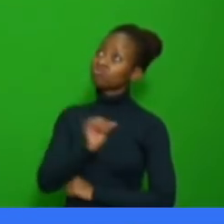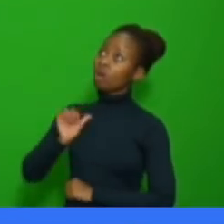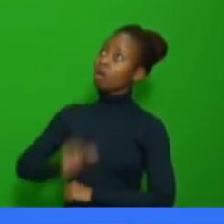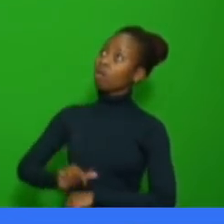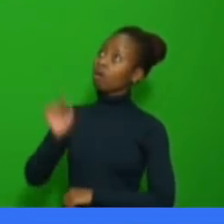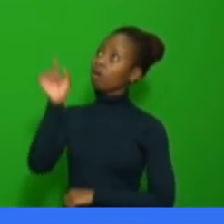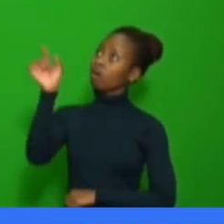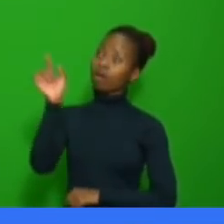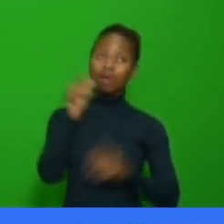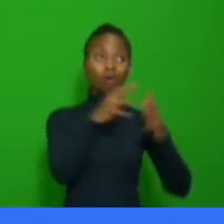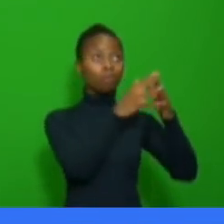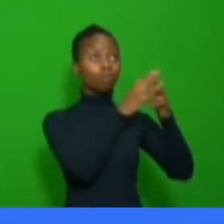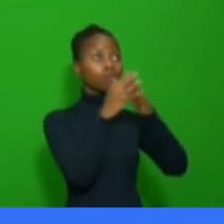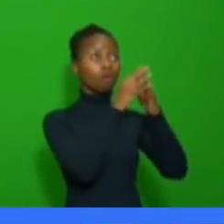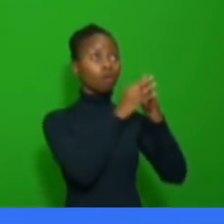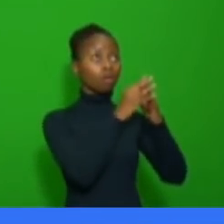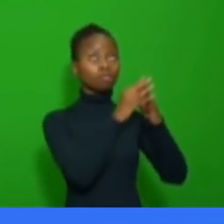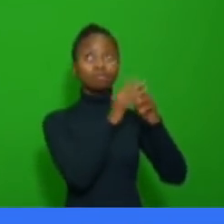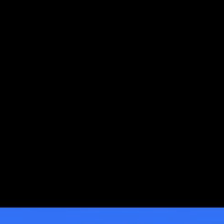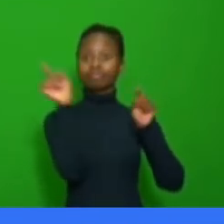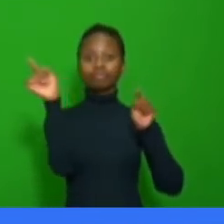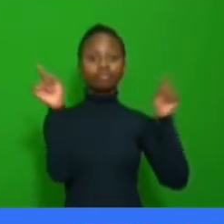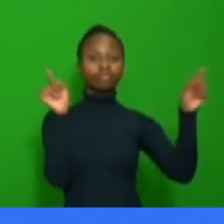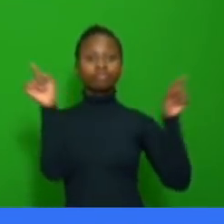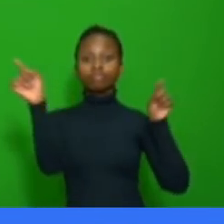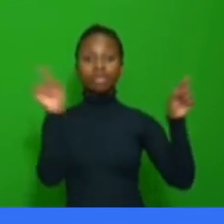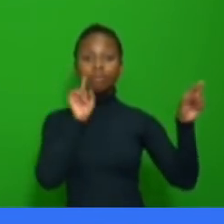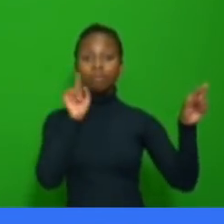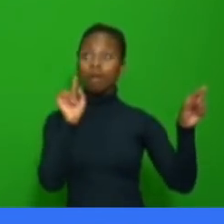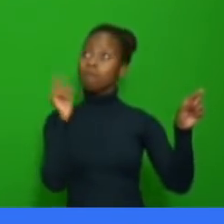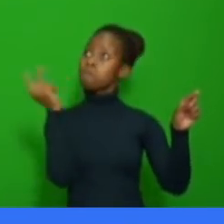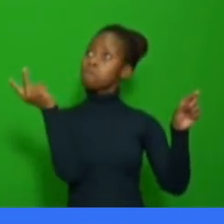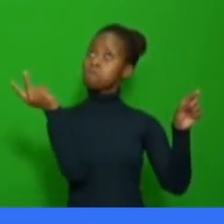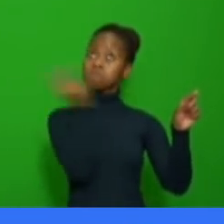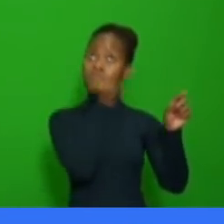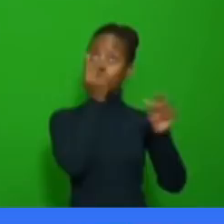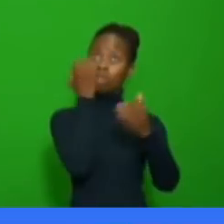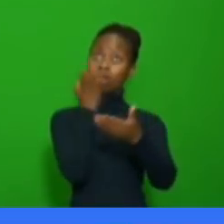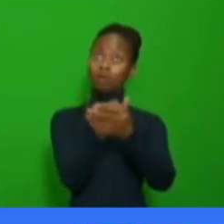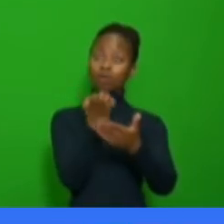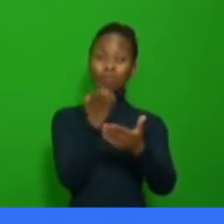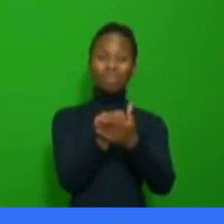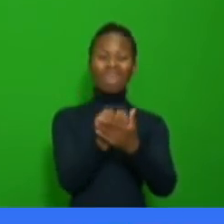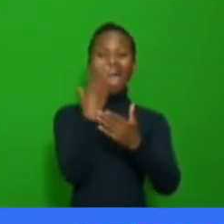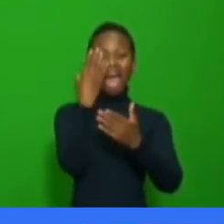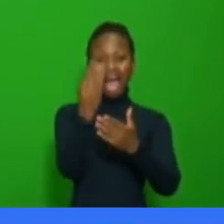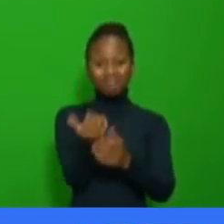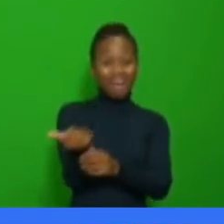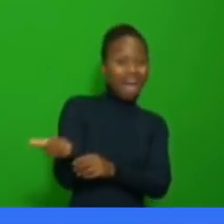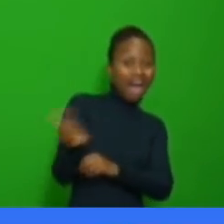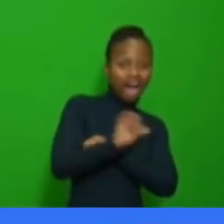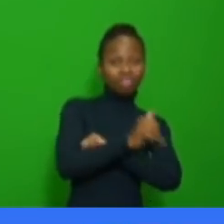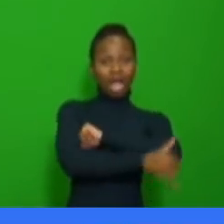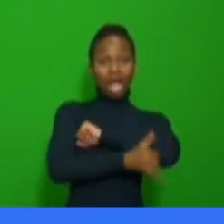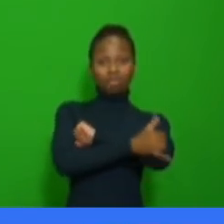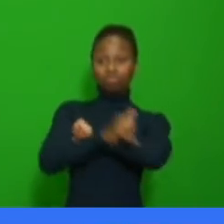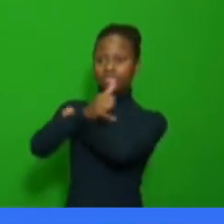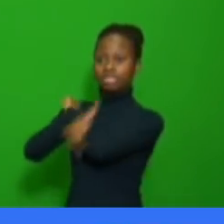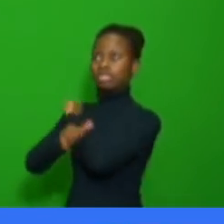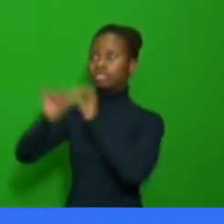US, but both economies are interconnected with so many other economies around the